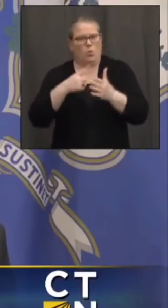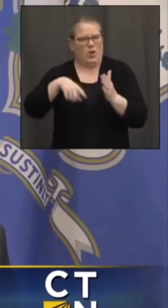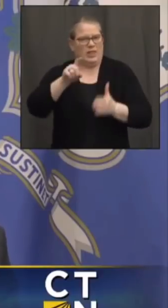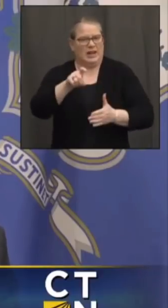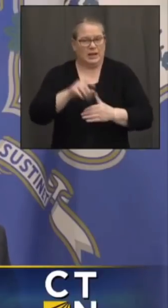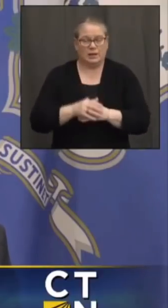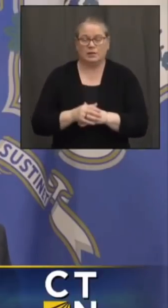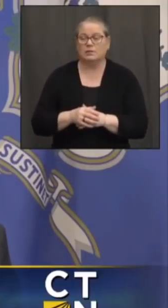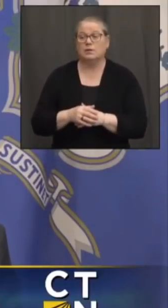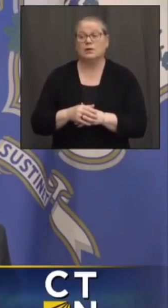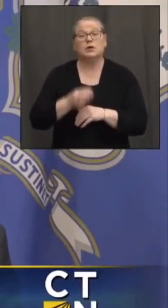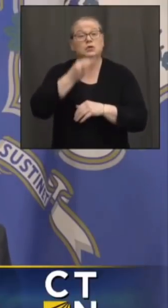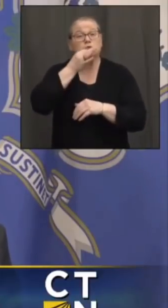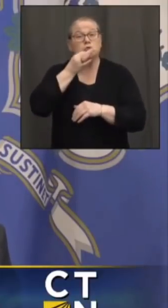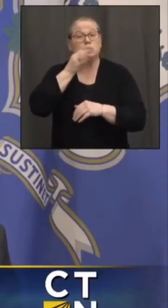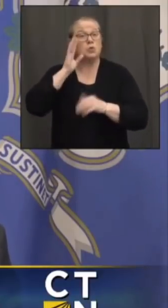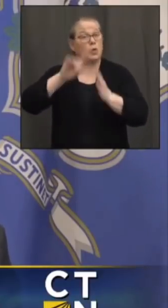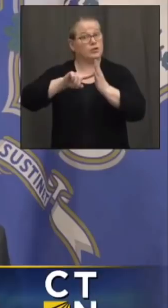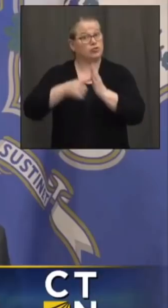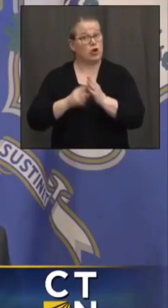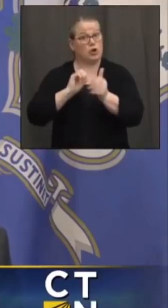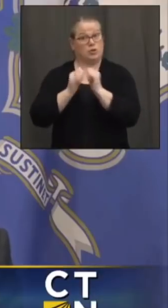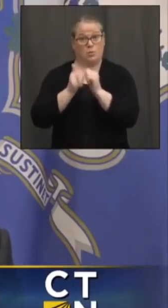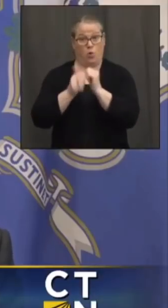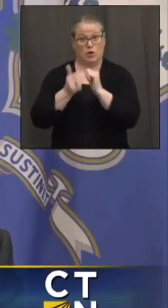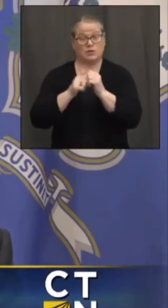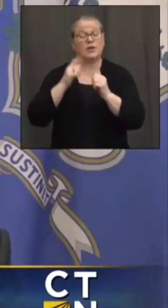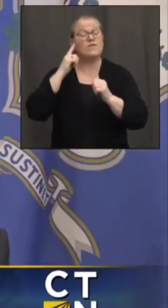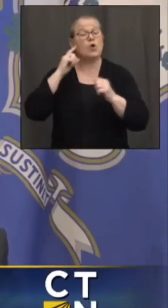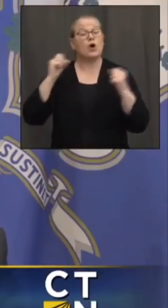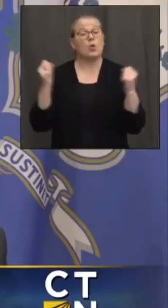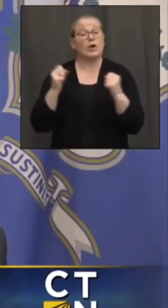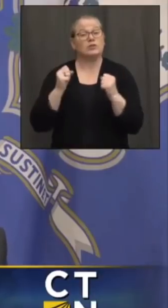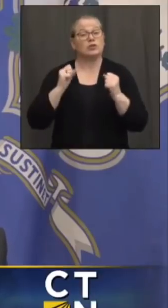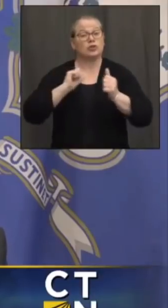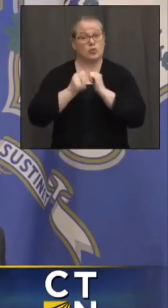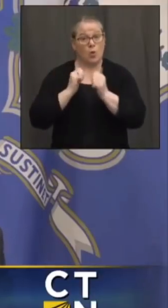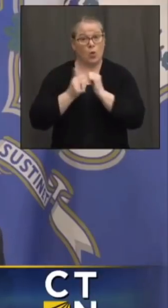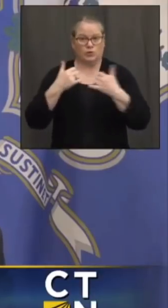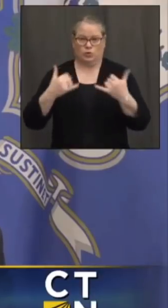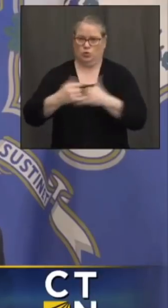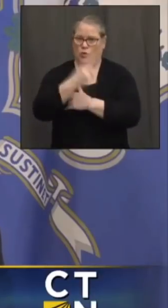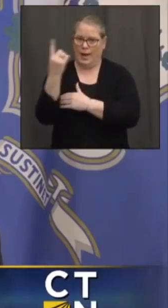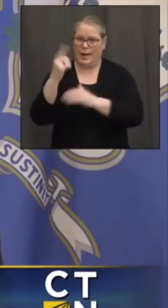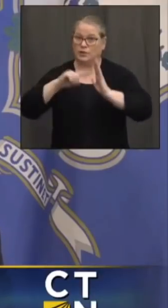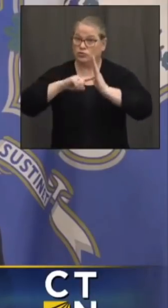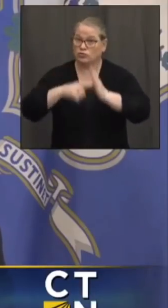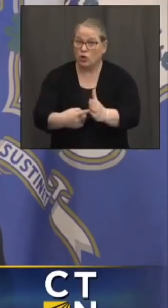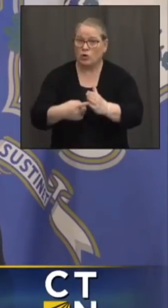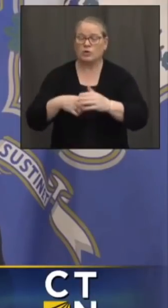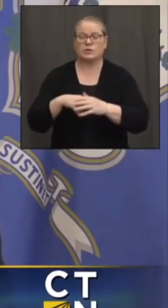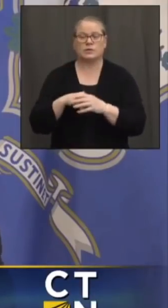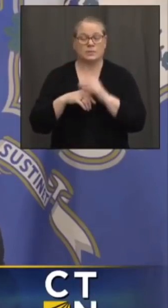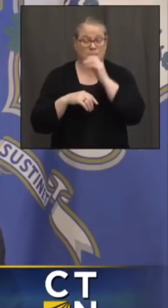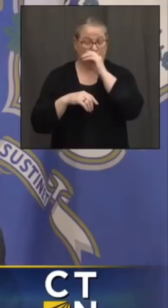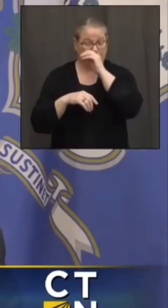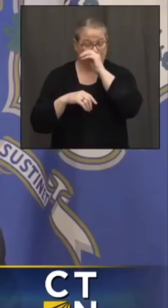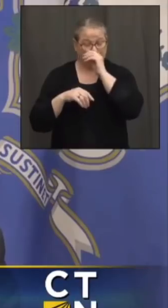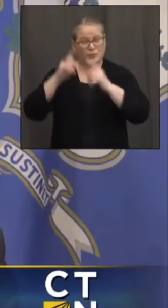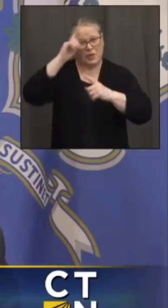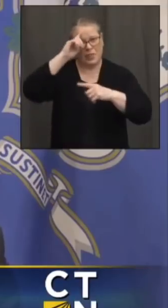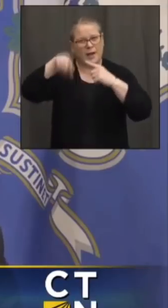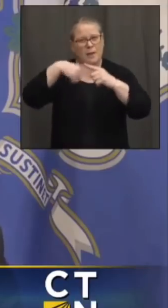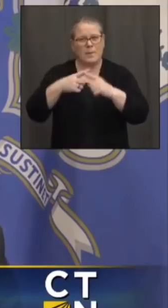sports season. Winter sports competition begins today. So we'll be looking at the size of events and size of, crowds